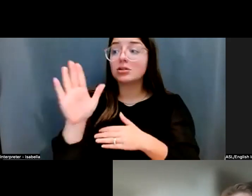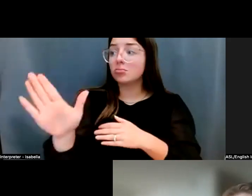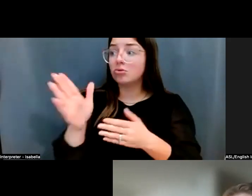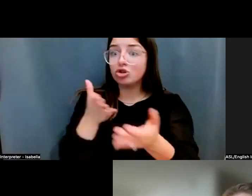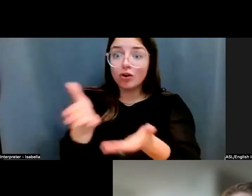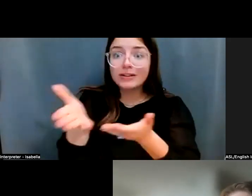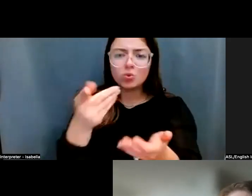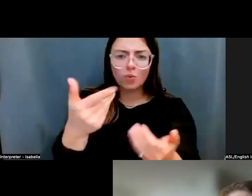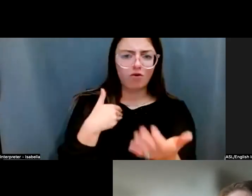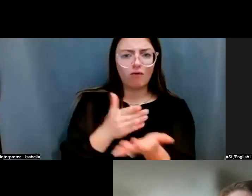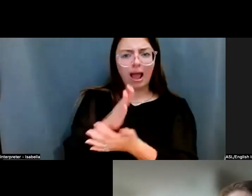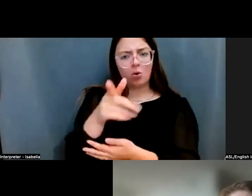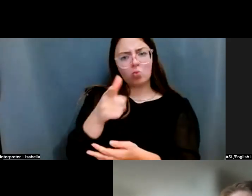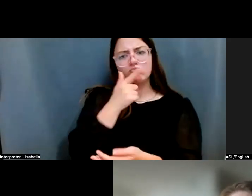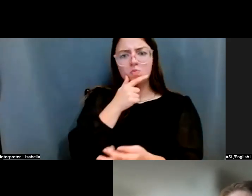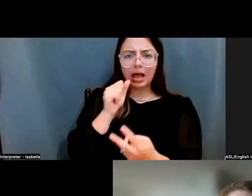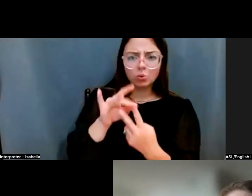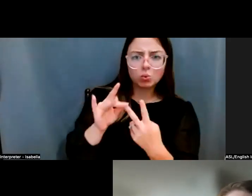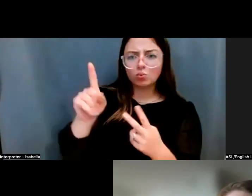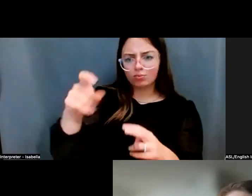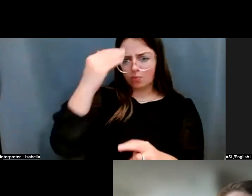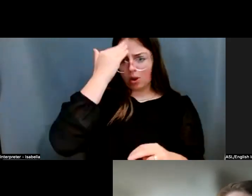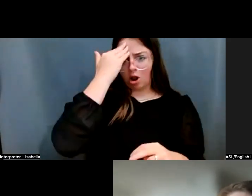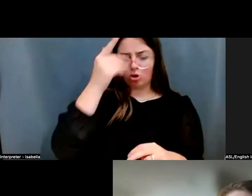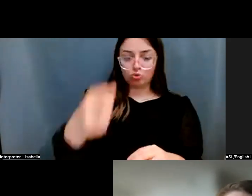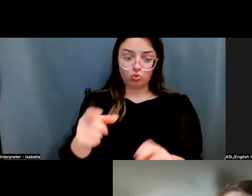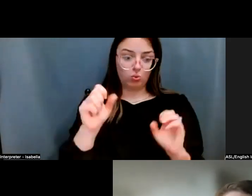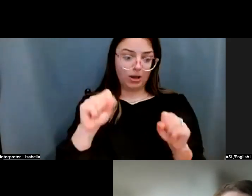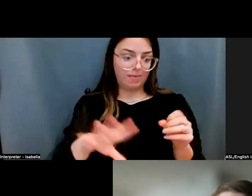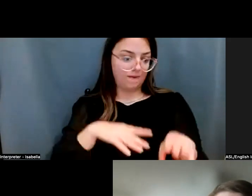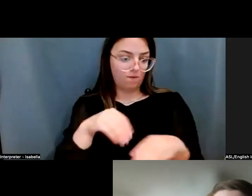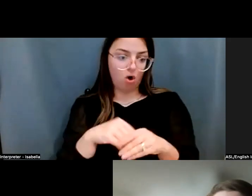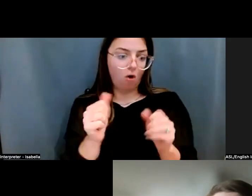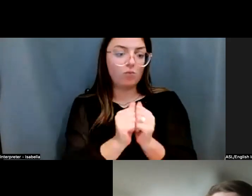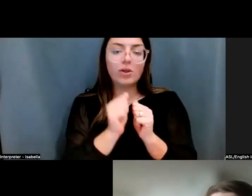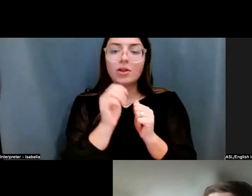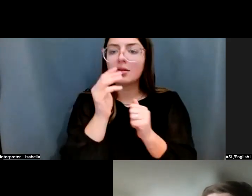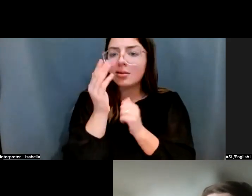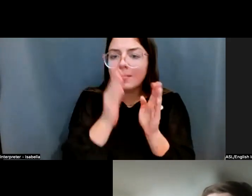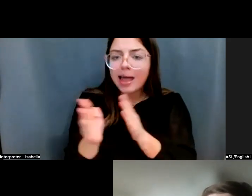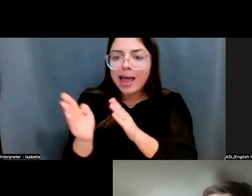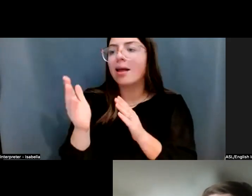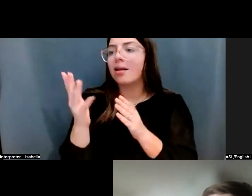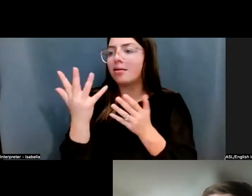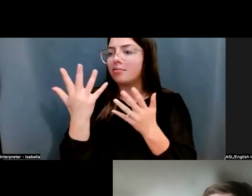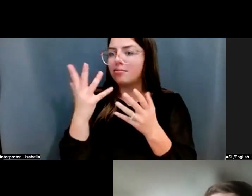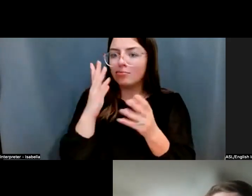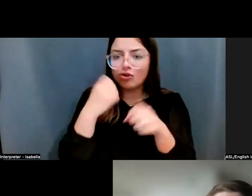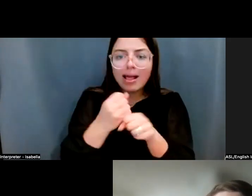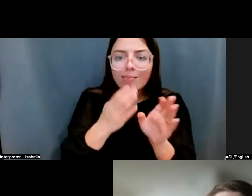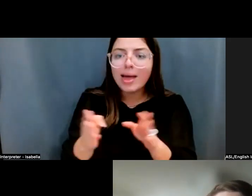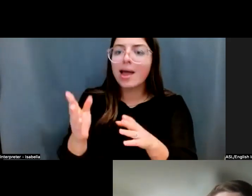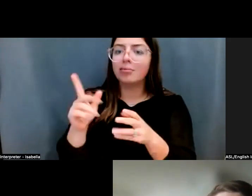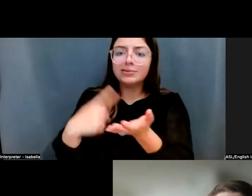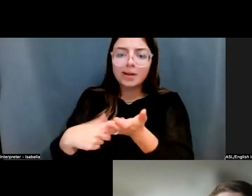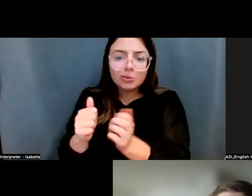like to kind of have your IPE drafting process involve going over that plan with your counselor and ideally getting a similar plan put in